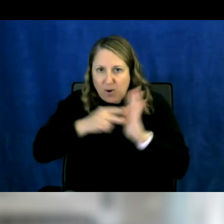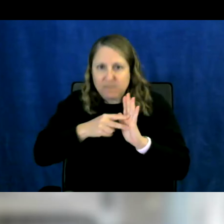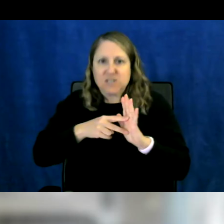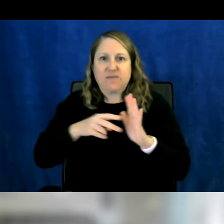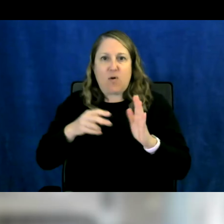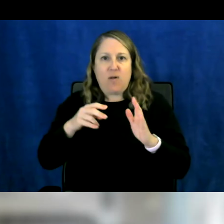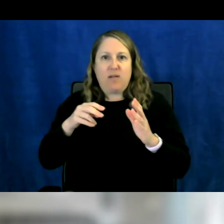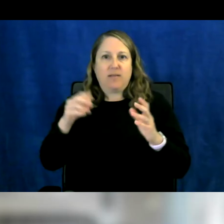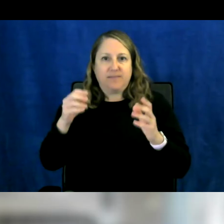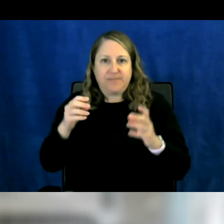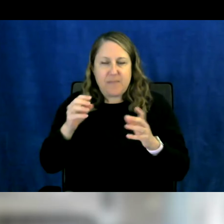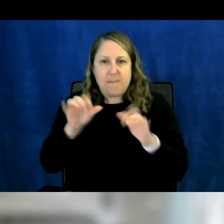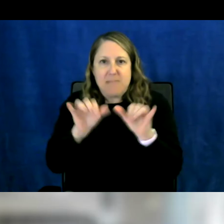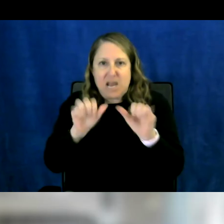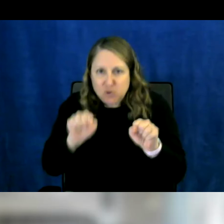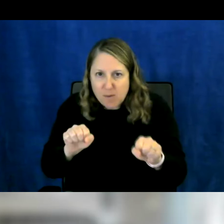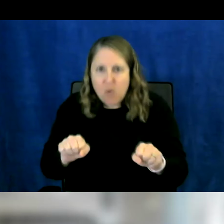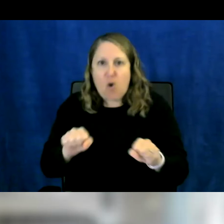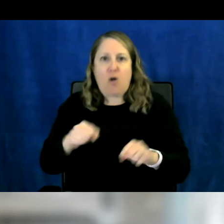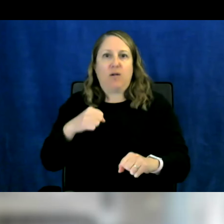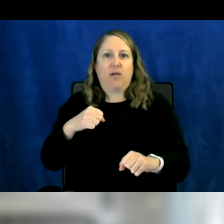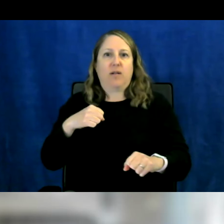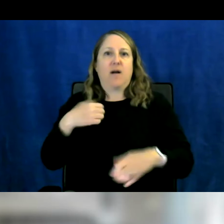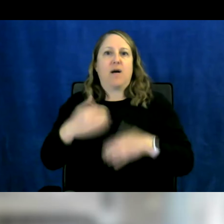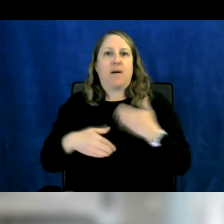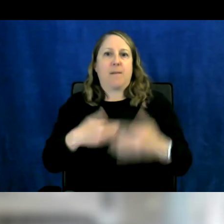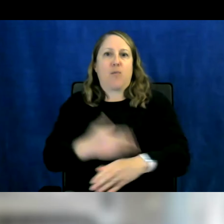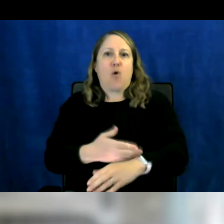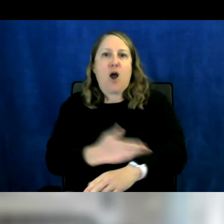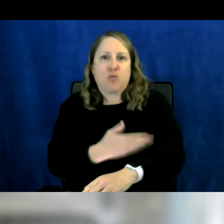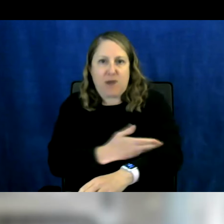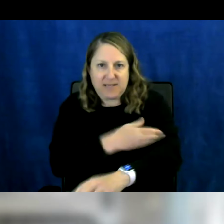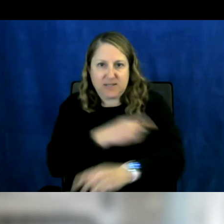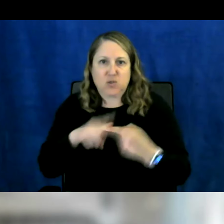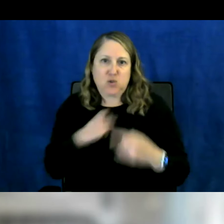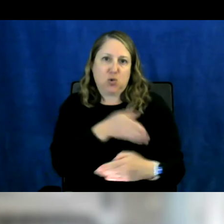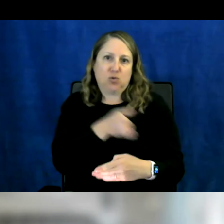measurable progress towards preventing and ending homelessness in California.